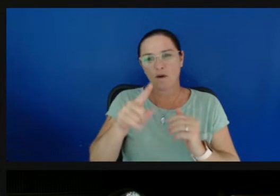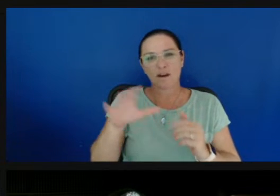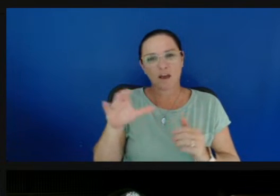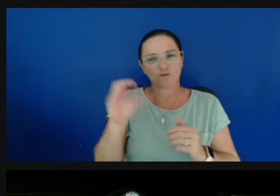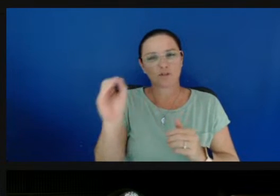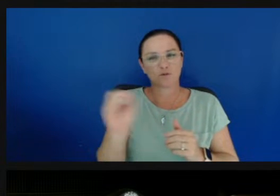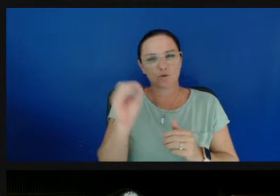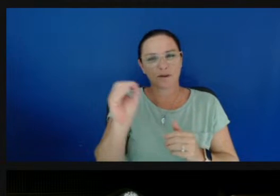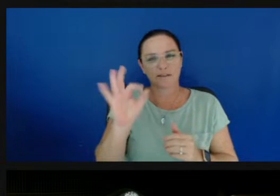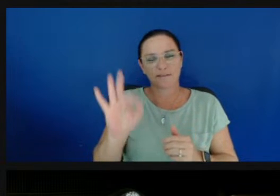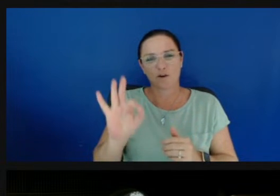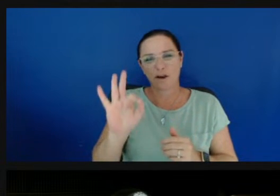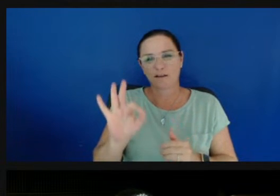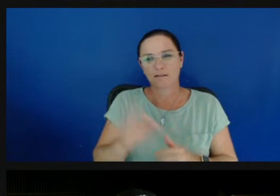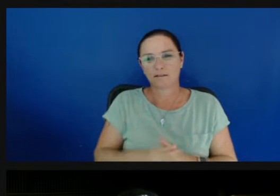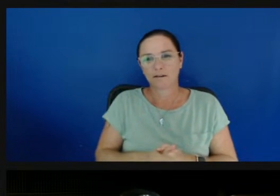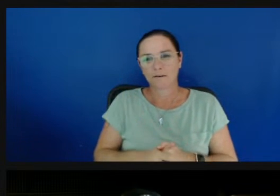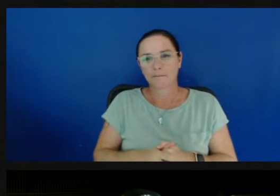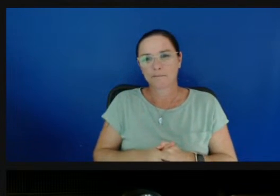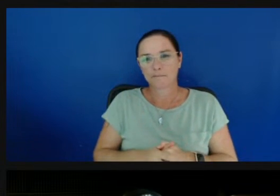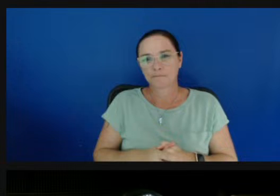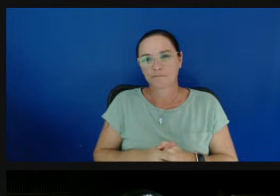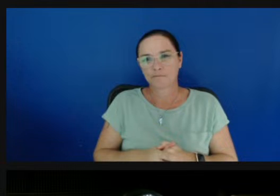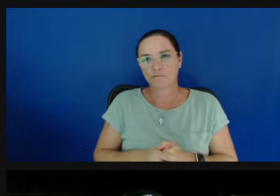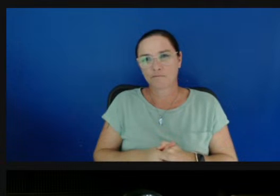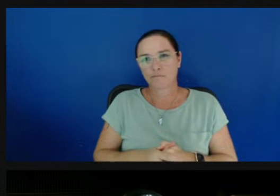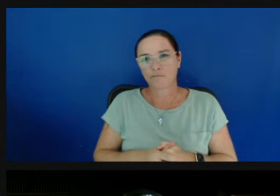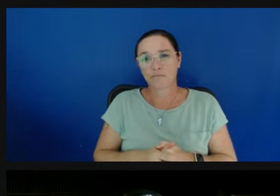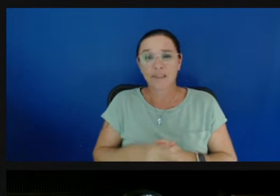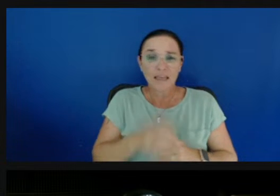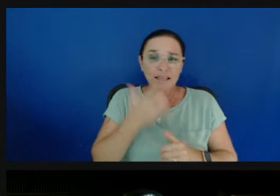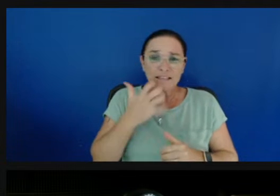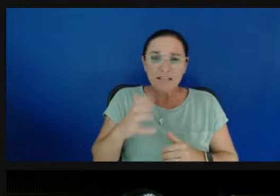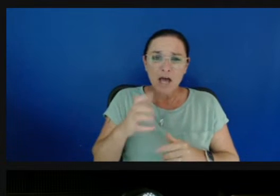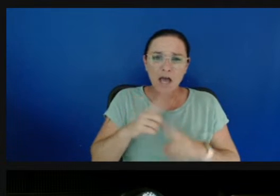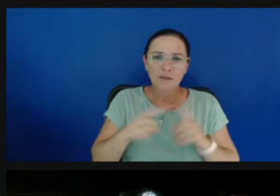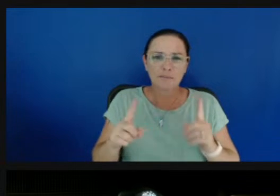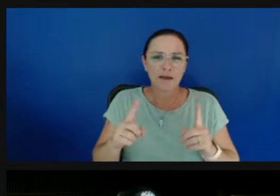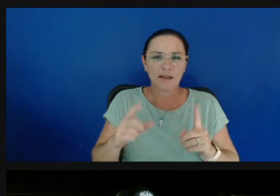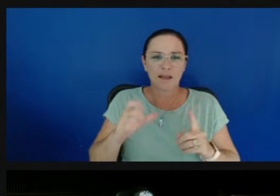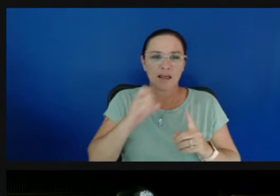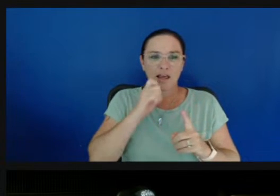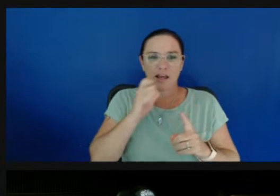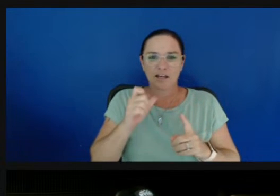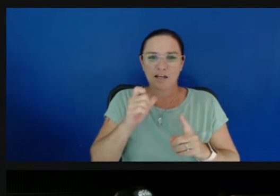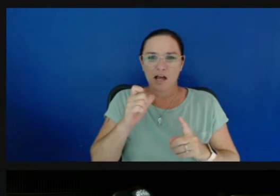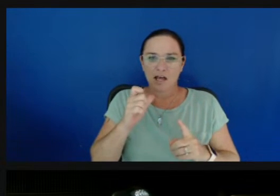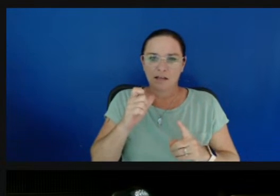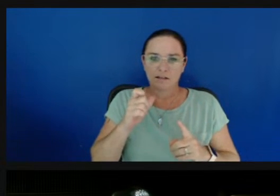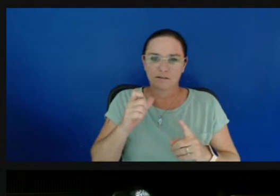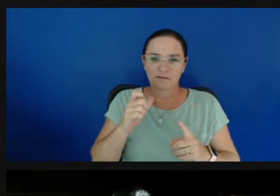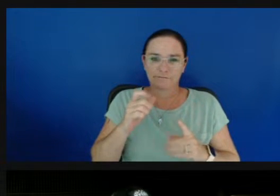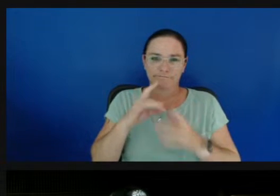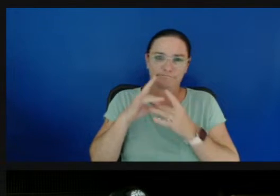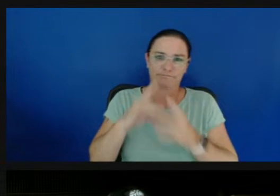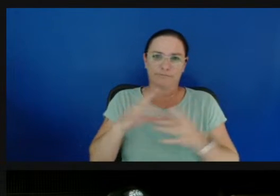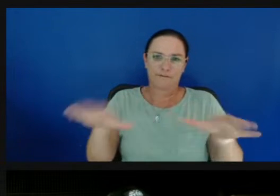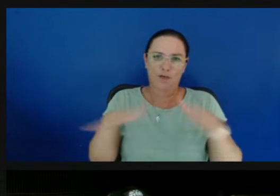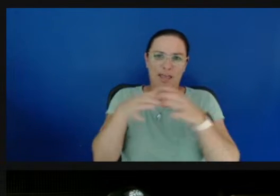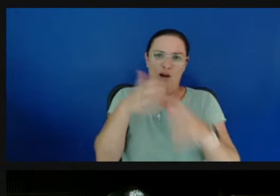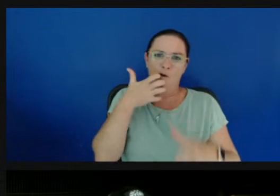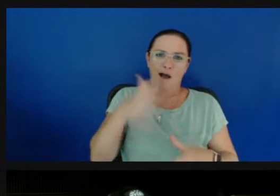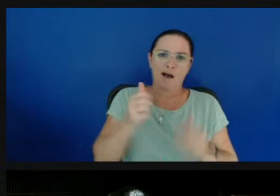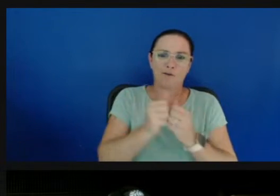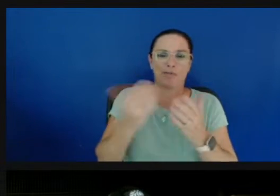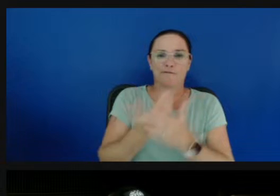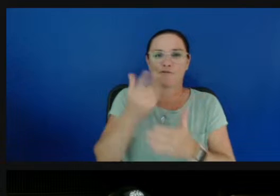110, somewhere in that range. So it's hot, but it's not volcanically hot with fresh lava coming